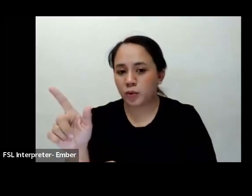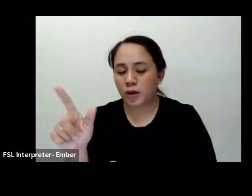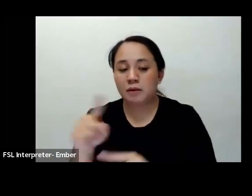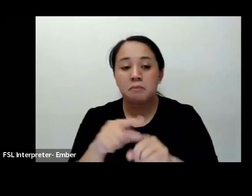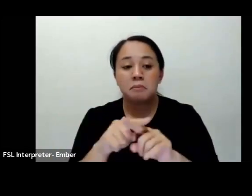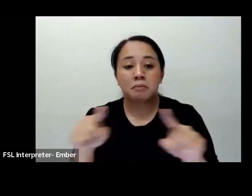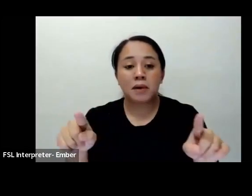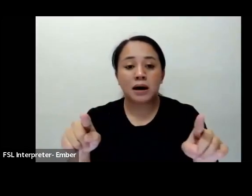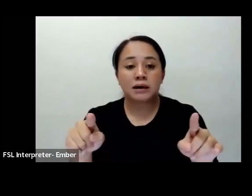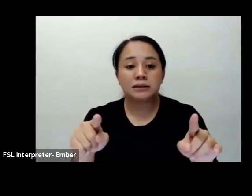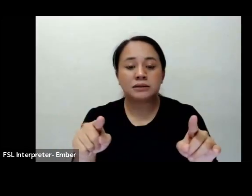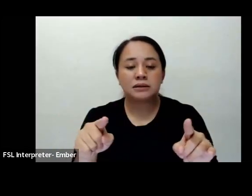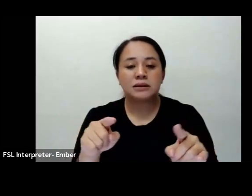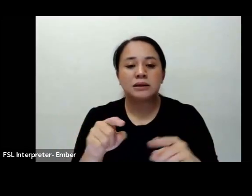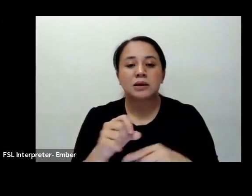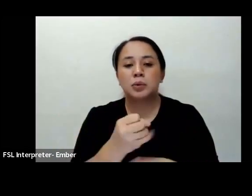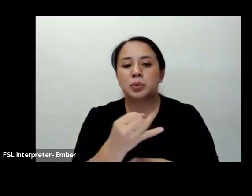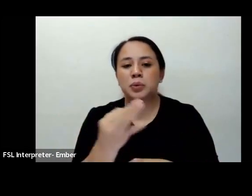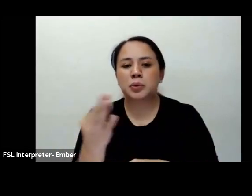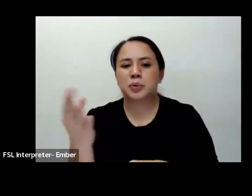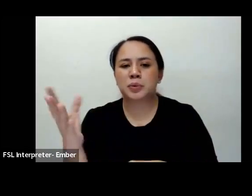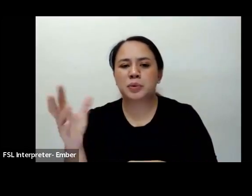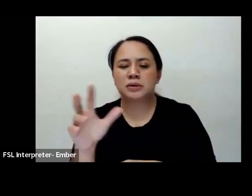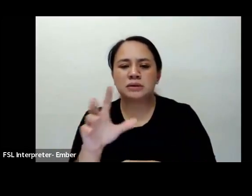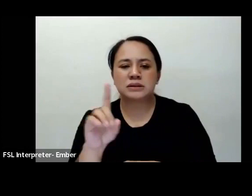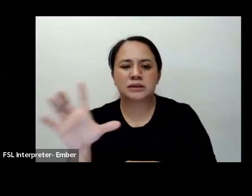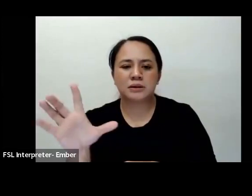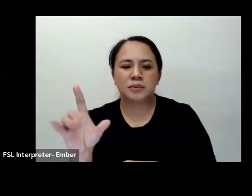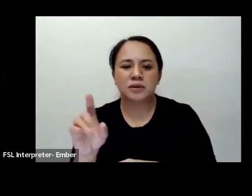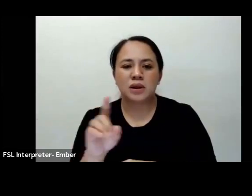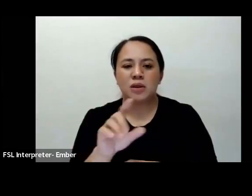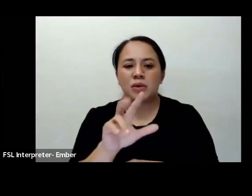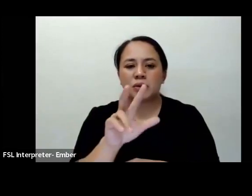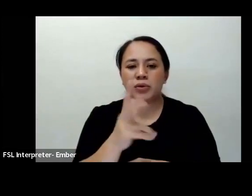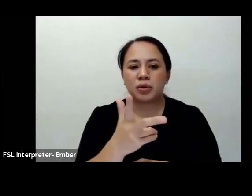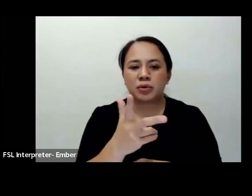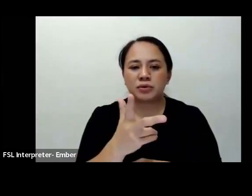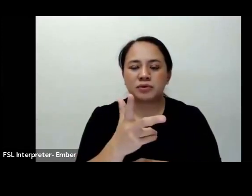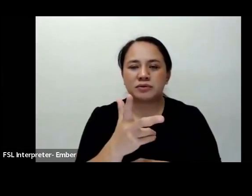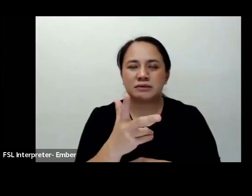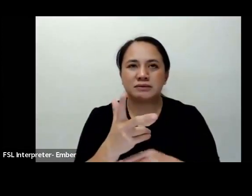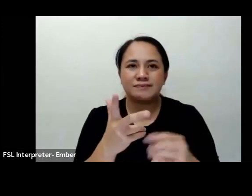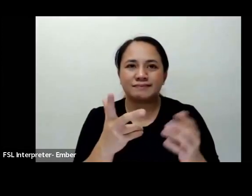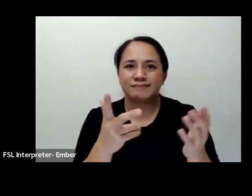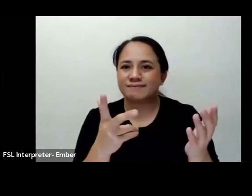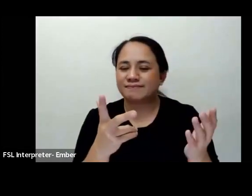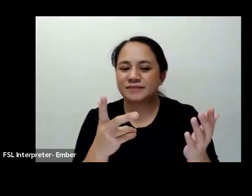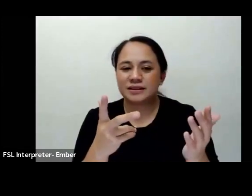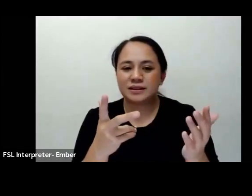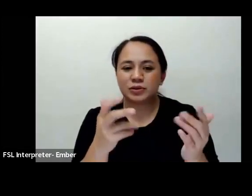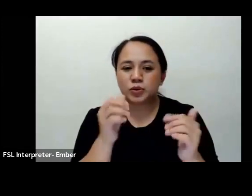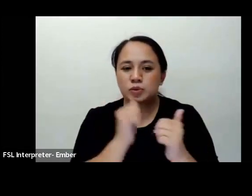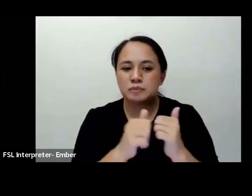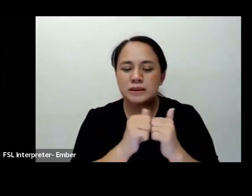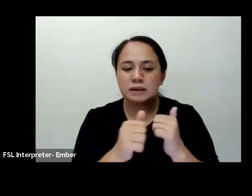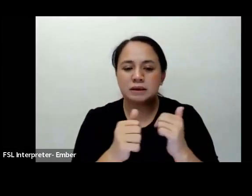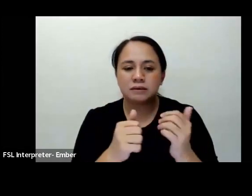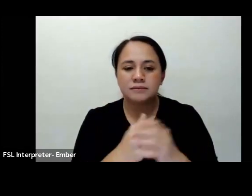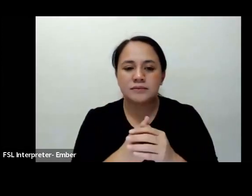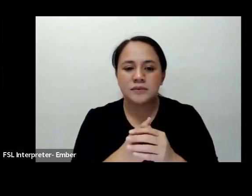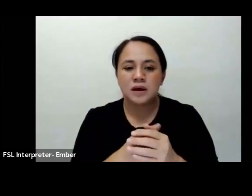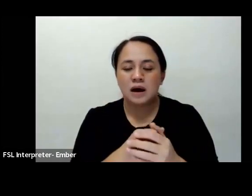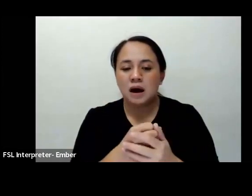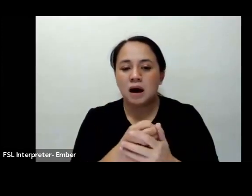numbers in December are probably a third of what they will eventually be. So you might say the numbers for the